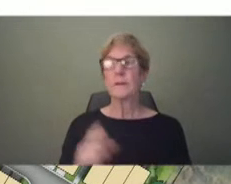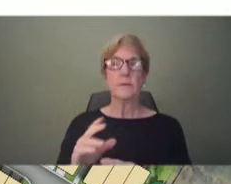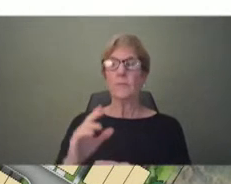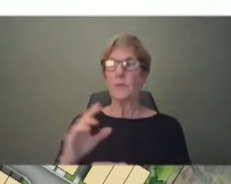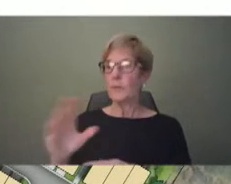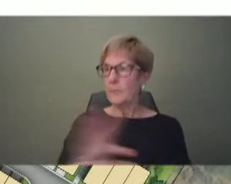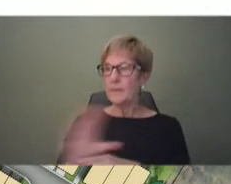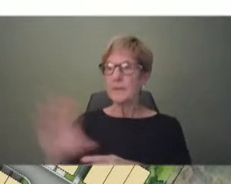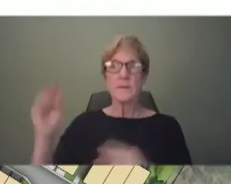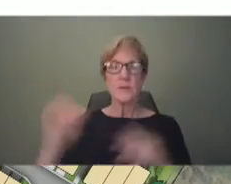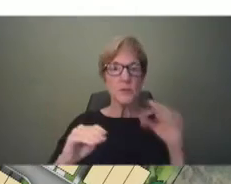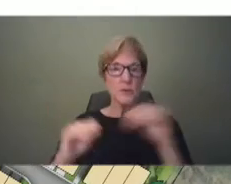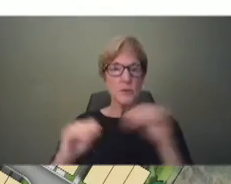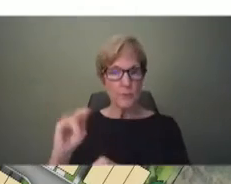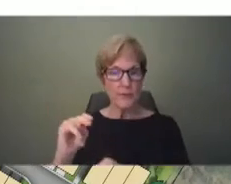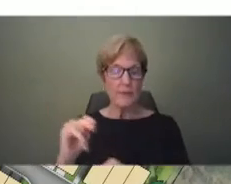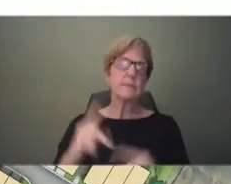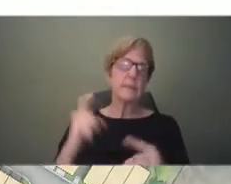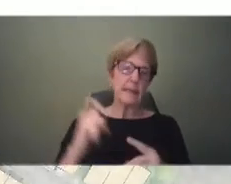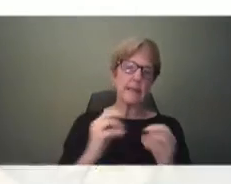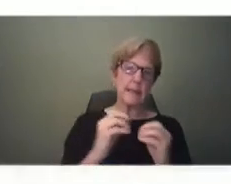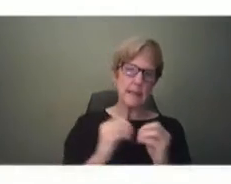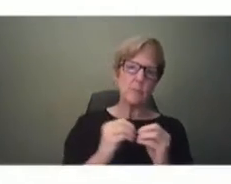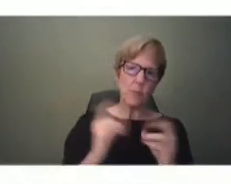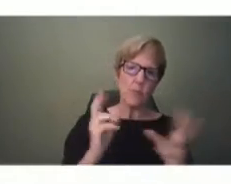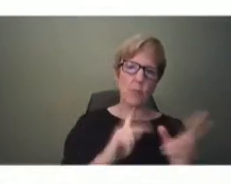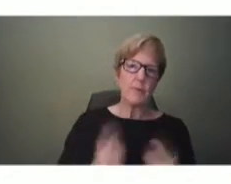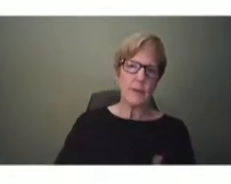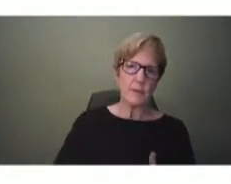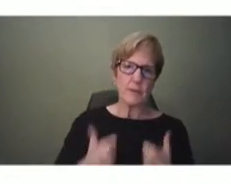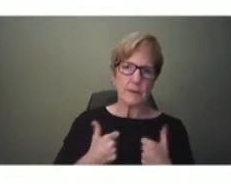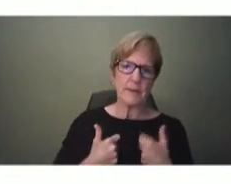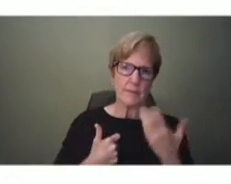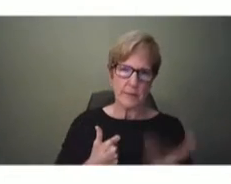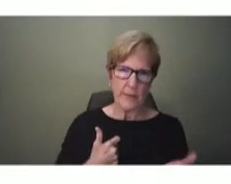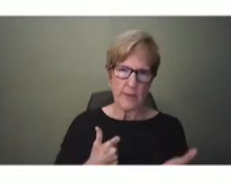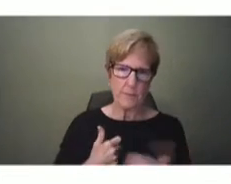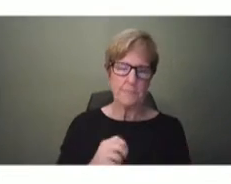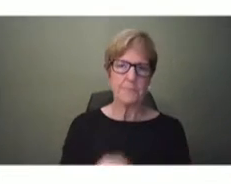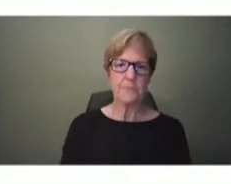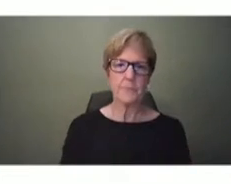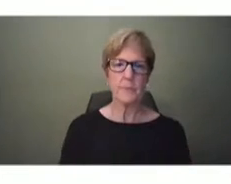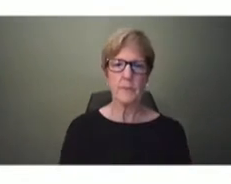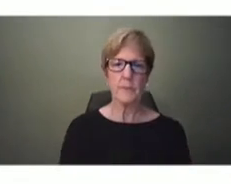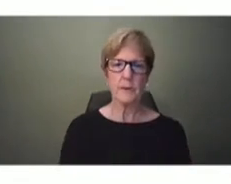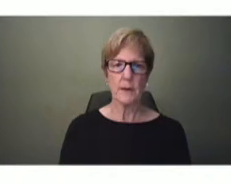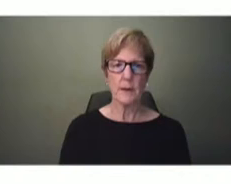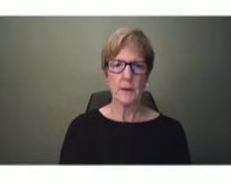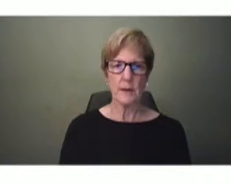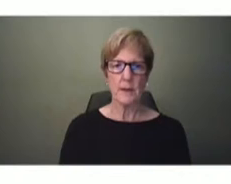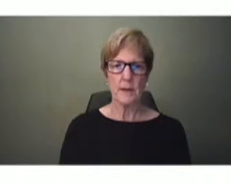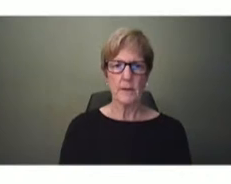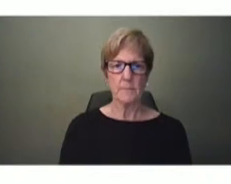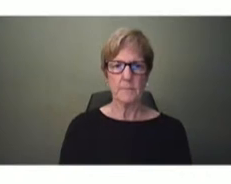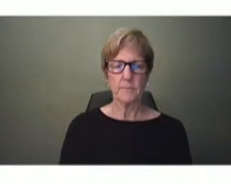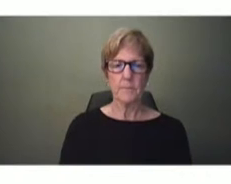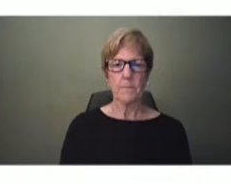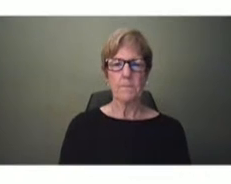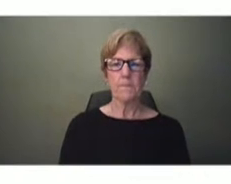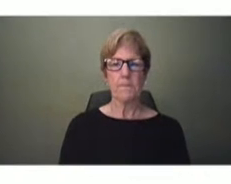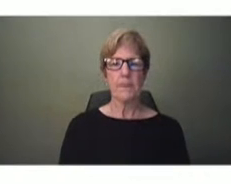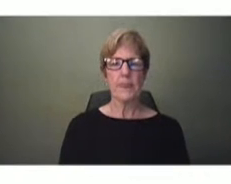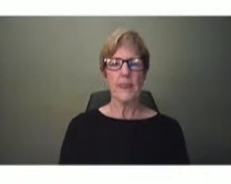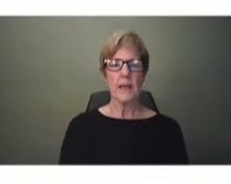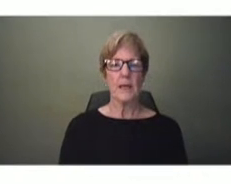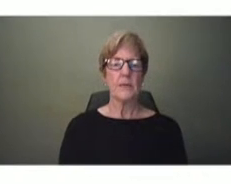so those kind of things that uh that kind of address those uh Matt is here is our civil